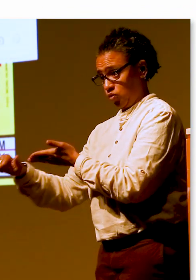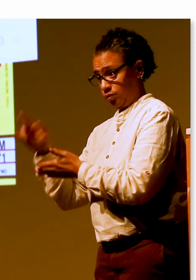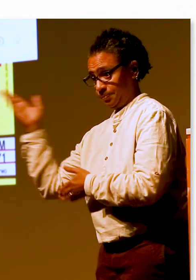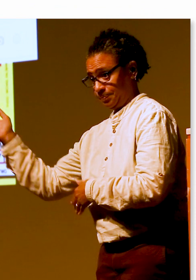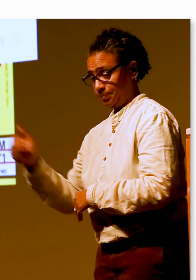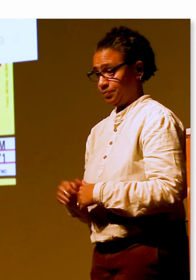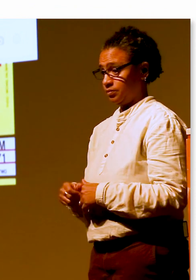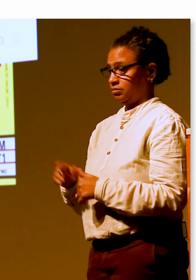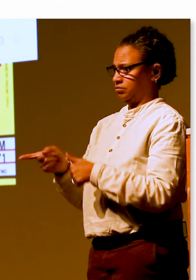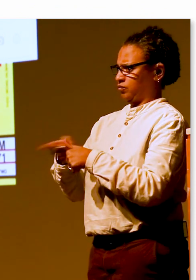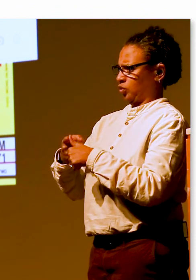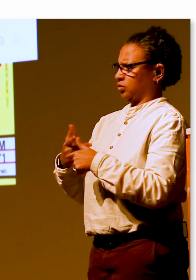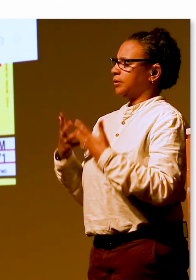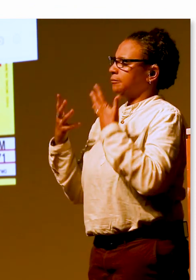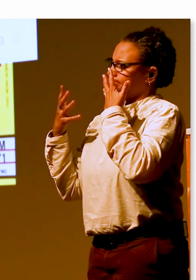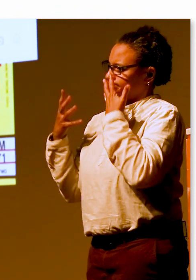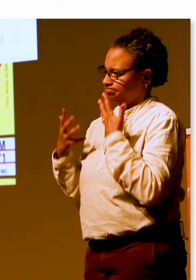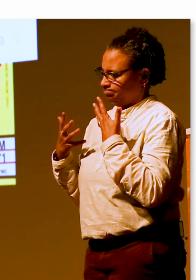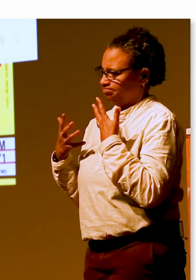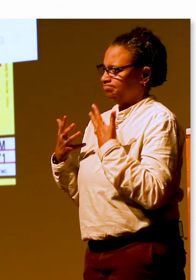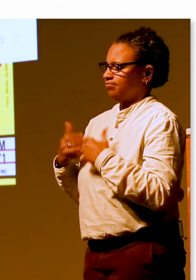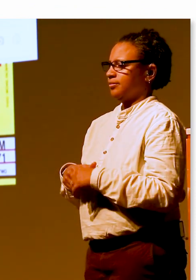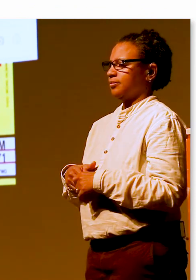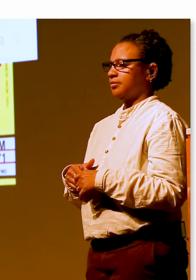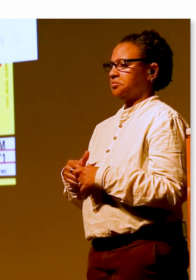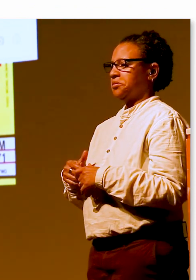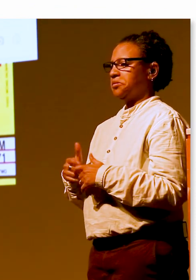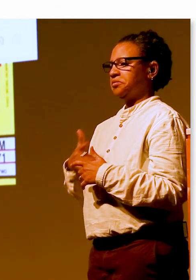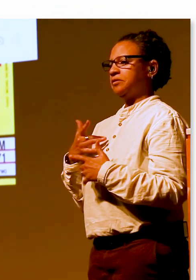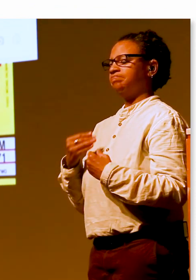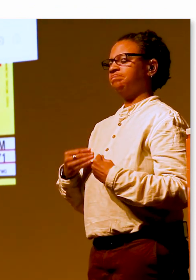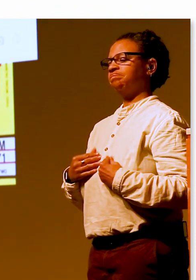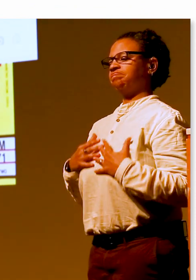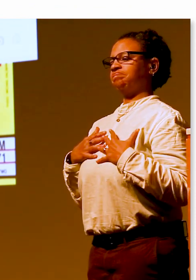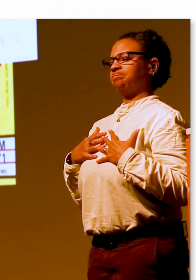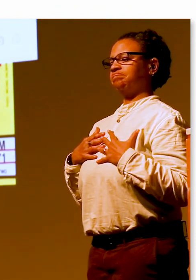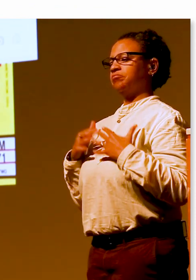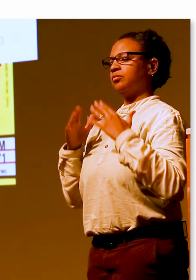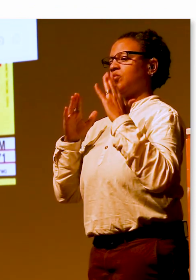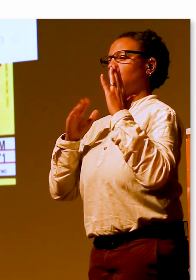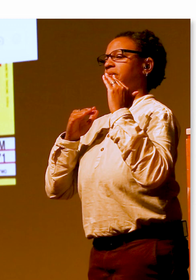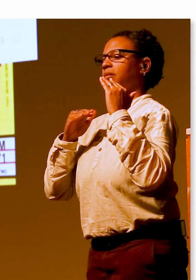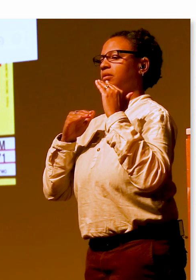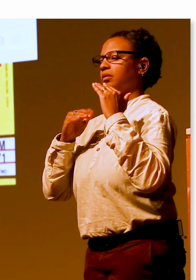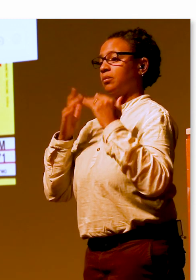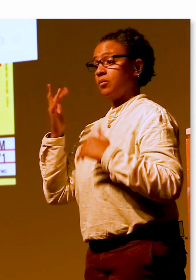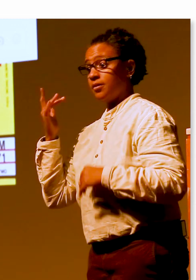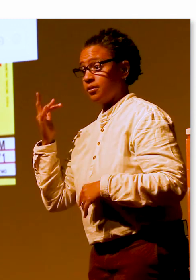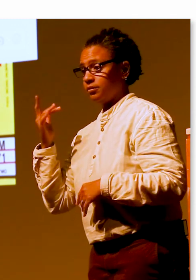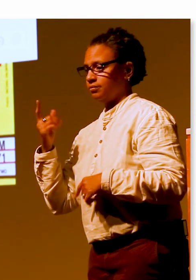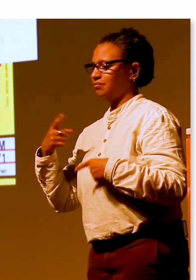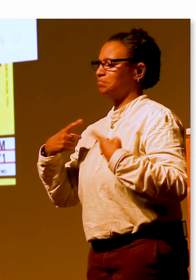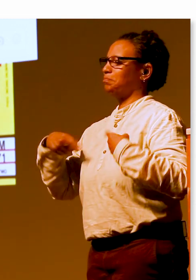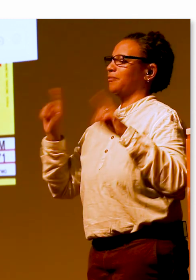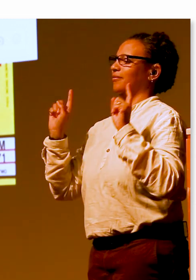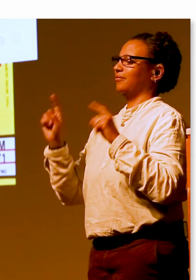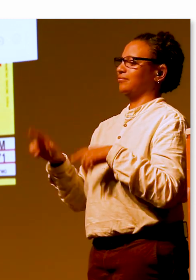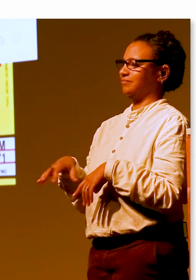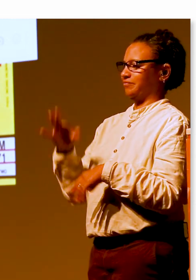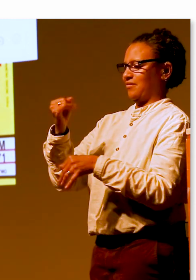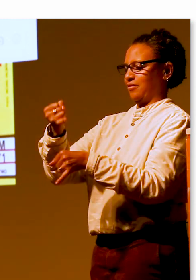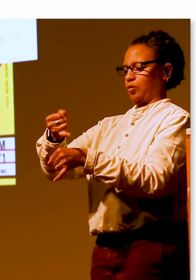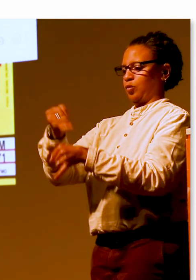sad, but I also felt really hopeful because I'd finally found an institution or finally found a space